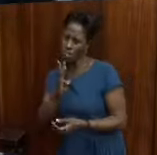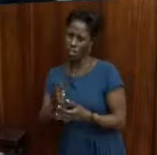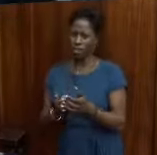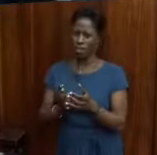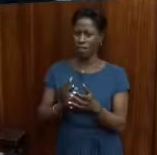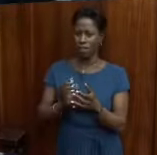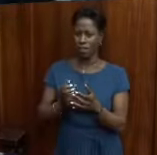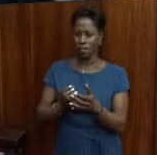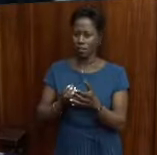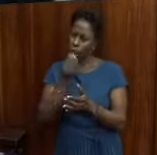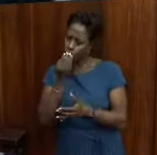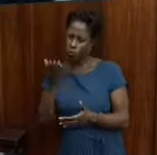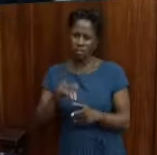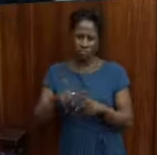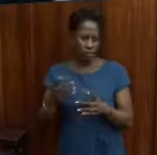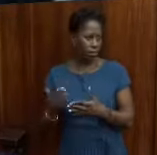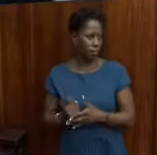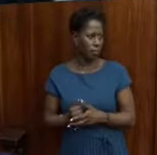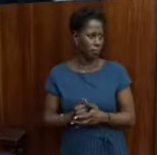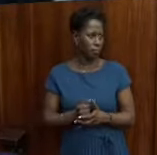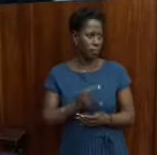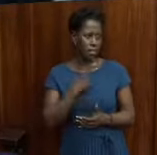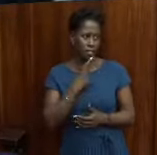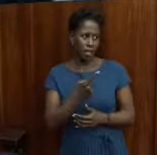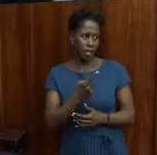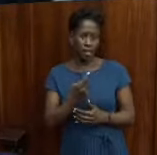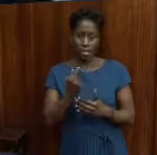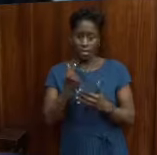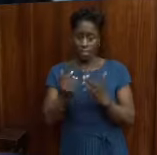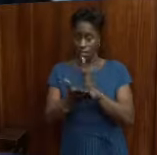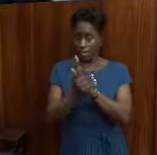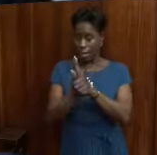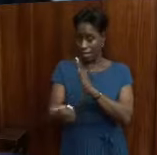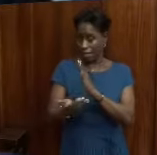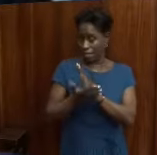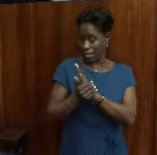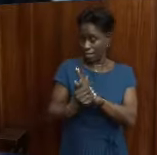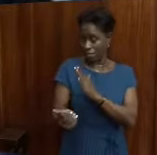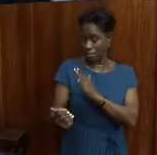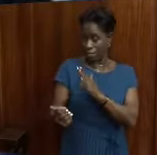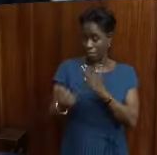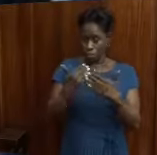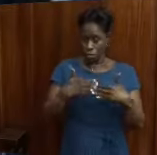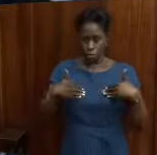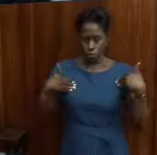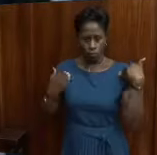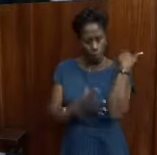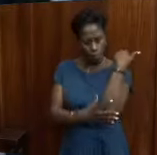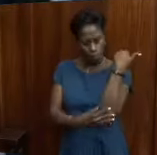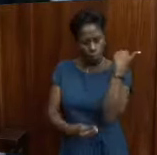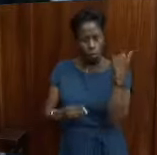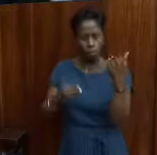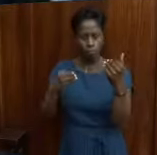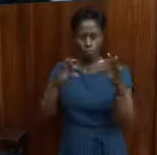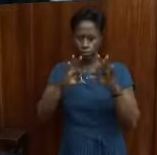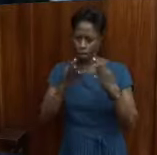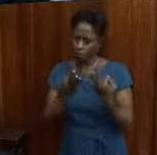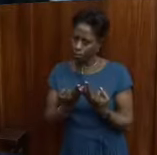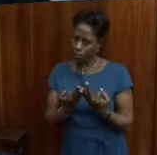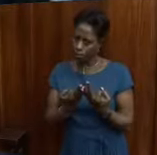Mr. Speaker, talented youth from low-income families should not be denied the opportunity to monetize